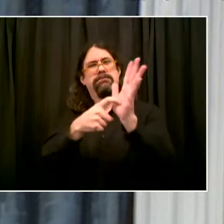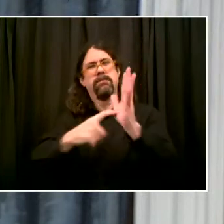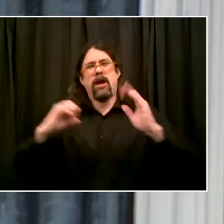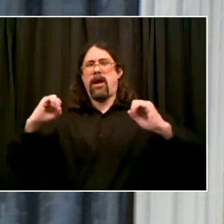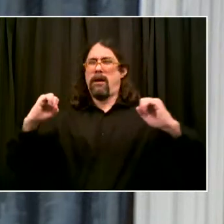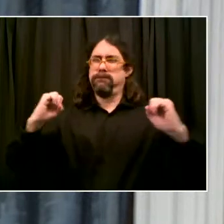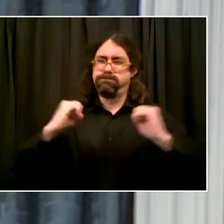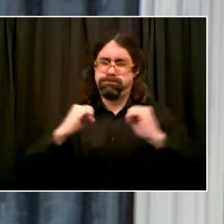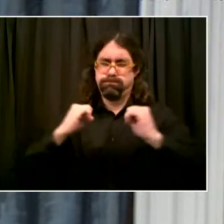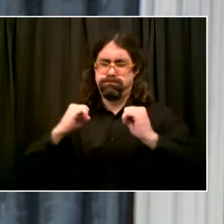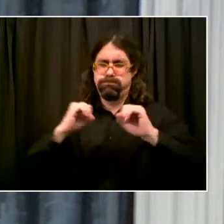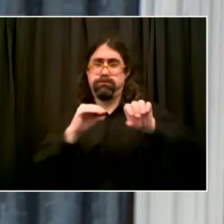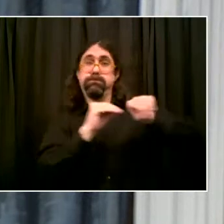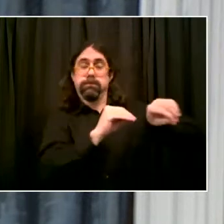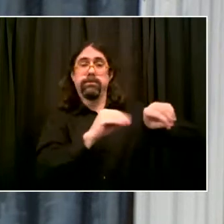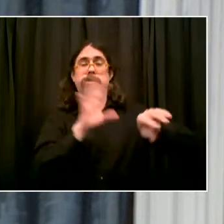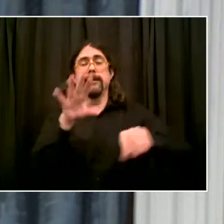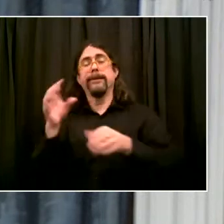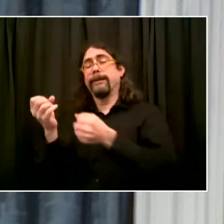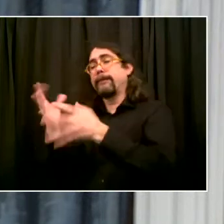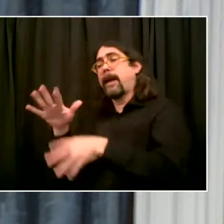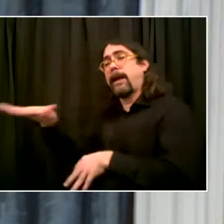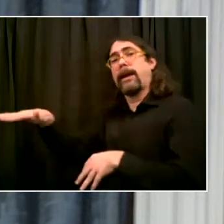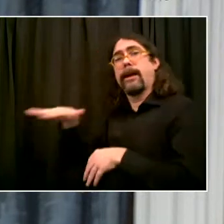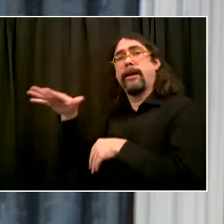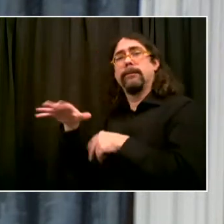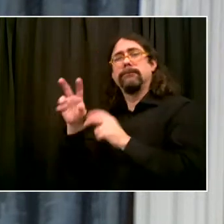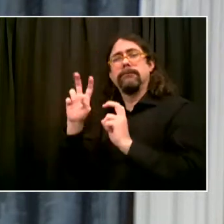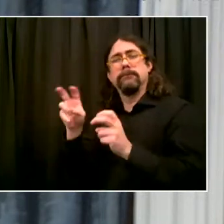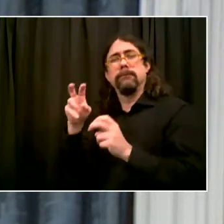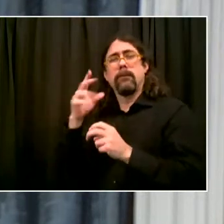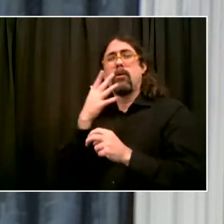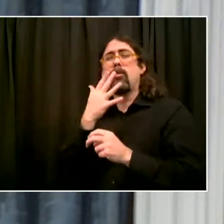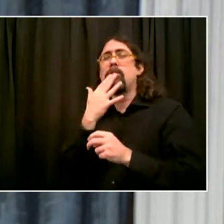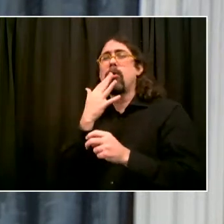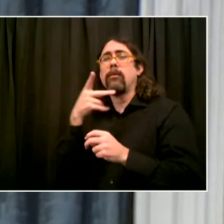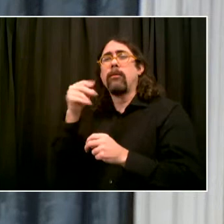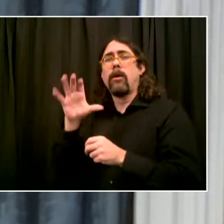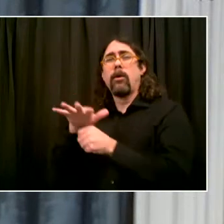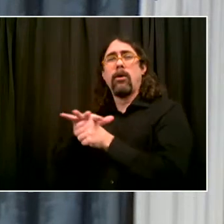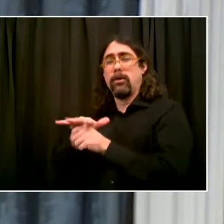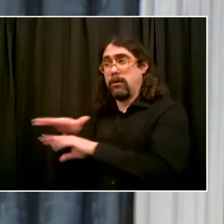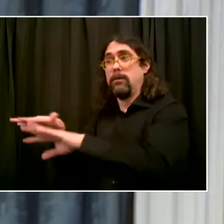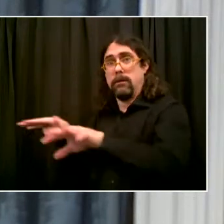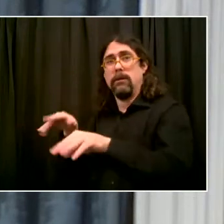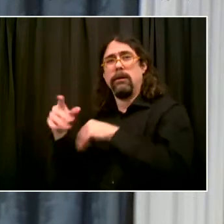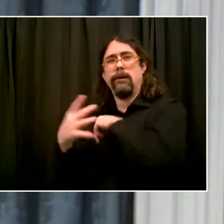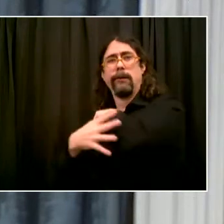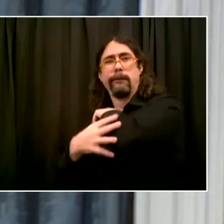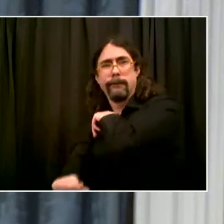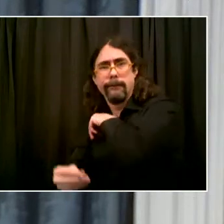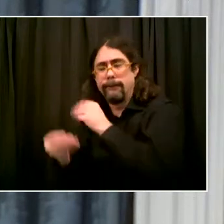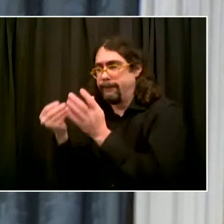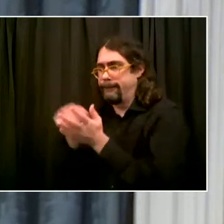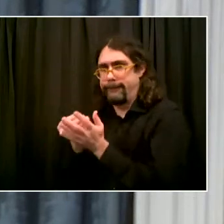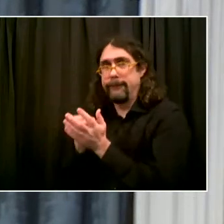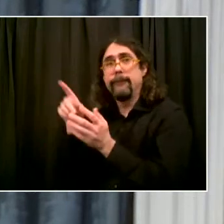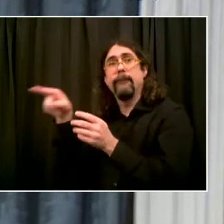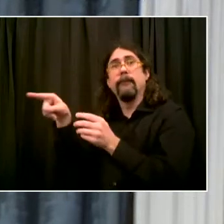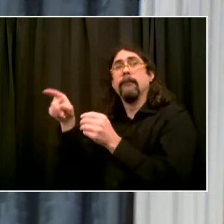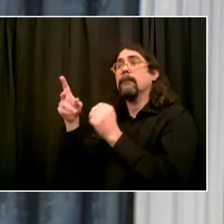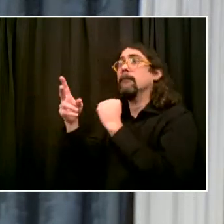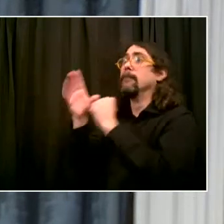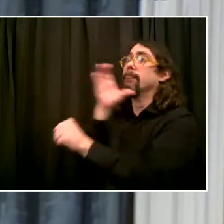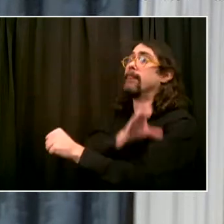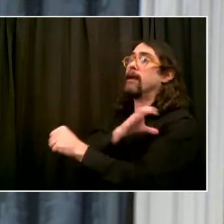with confidence that freezer capacity does not dictate who gets the vaccine. But the question represented the real fear